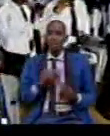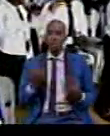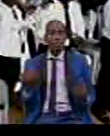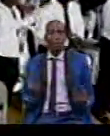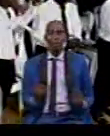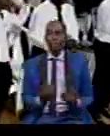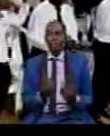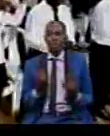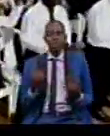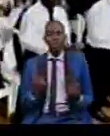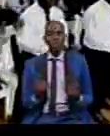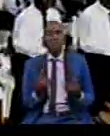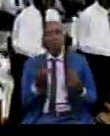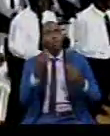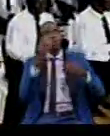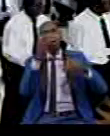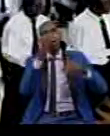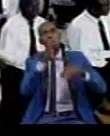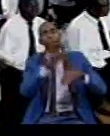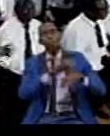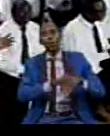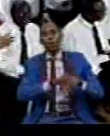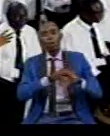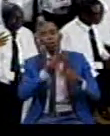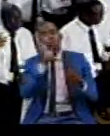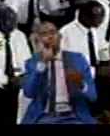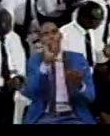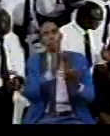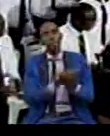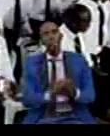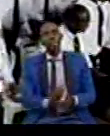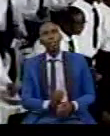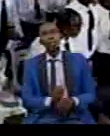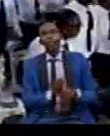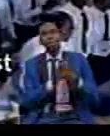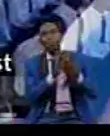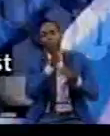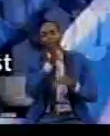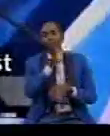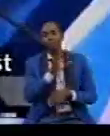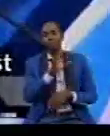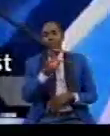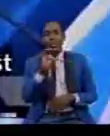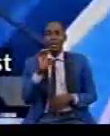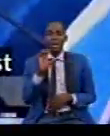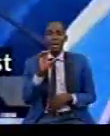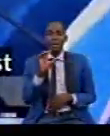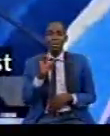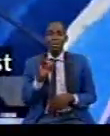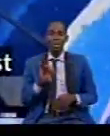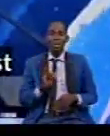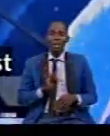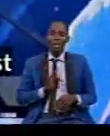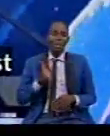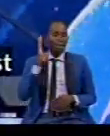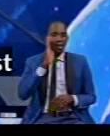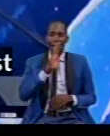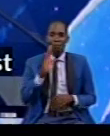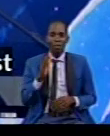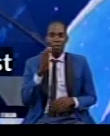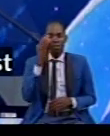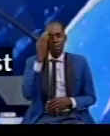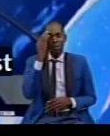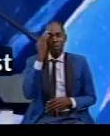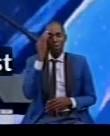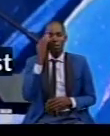the pollutions of the world, all the defilement of the world, and they come to Him as a deliverer. He